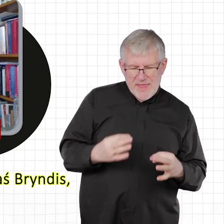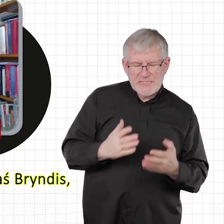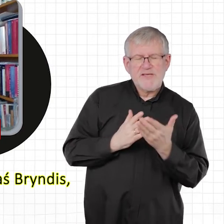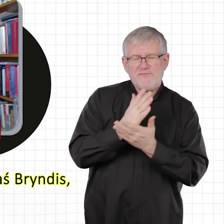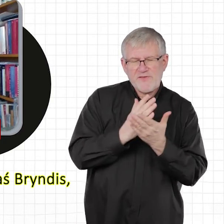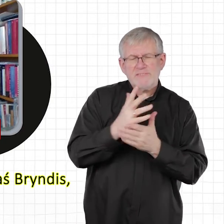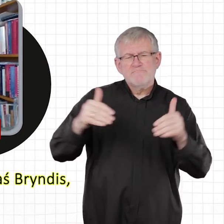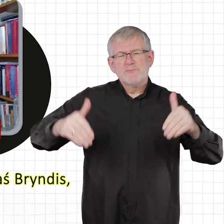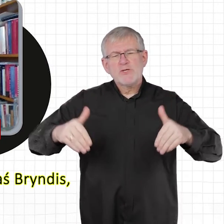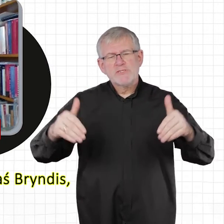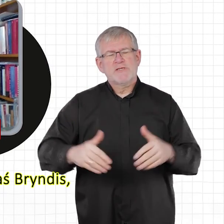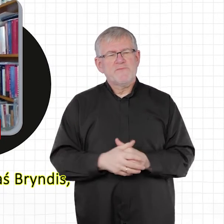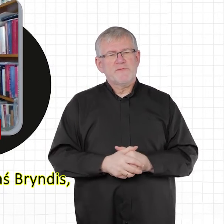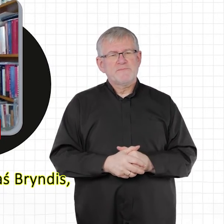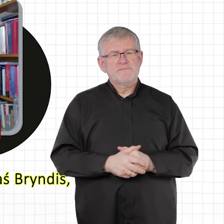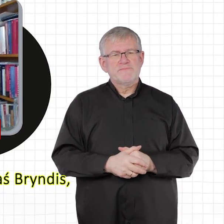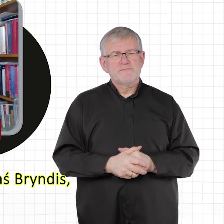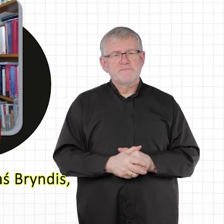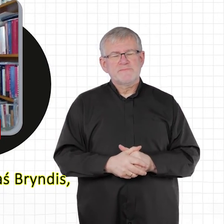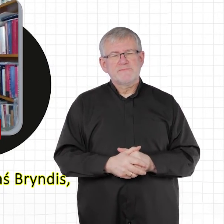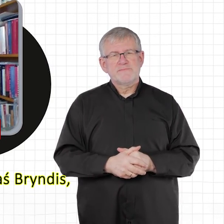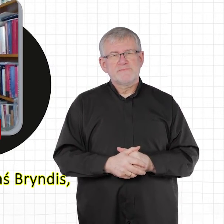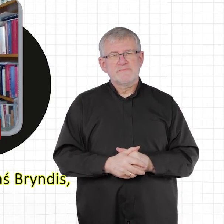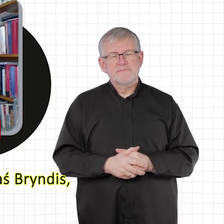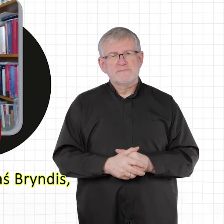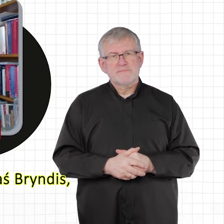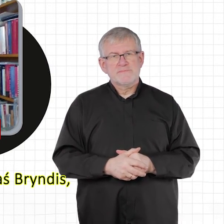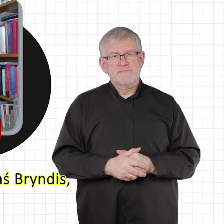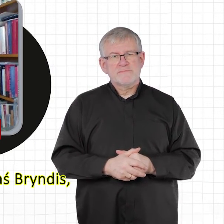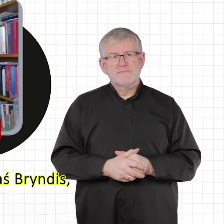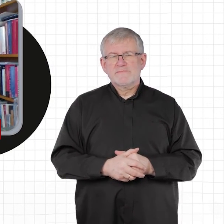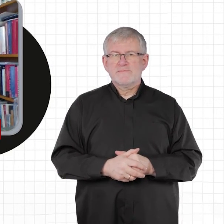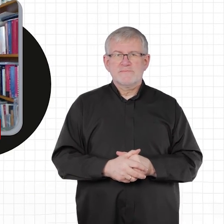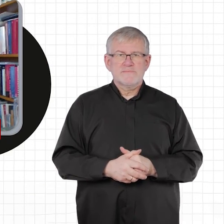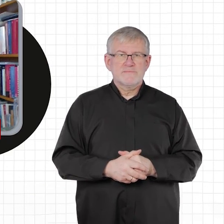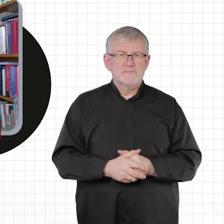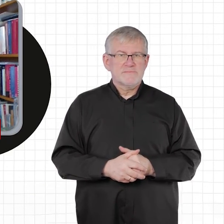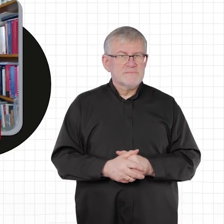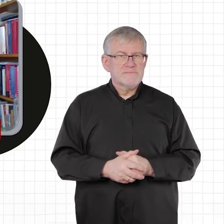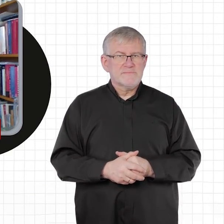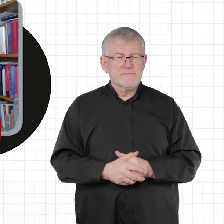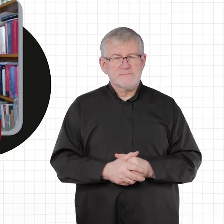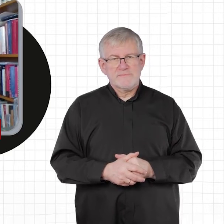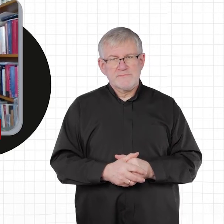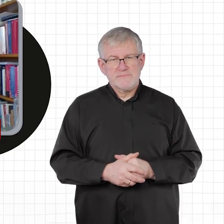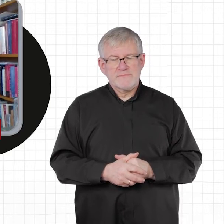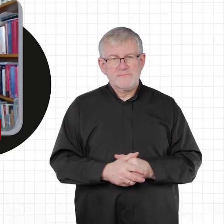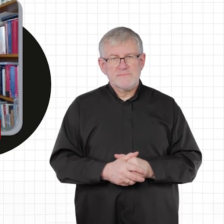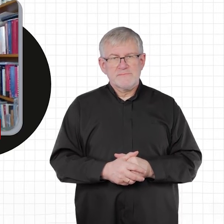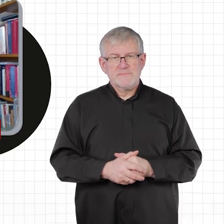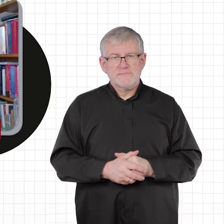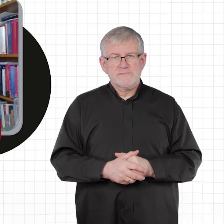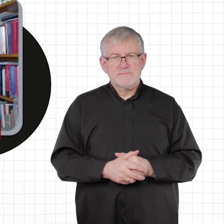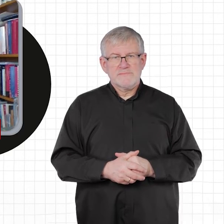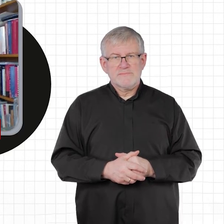this, and we all, as you Bryndís said, we all can benefit from this. Karolina, would you like to say